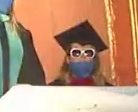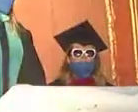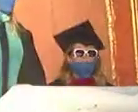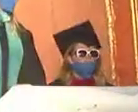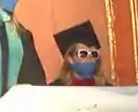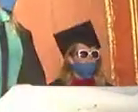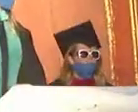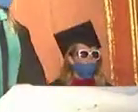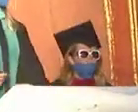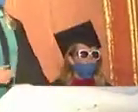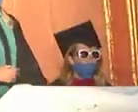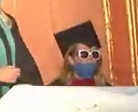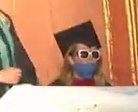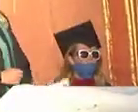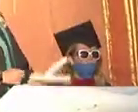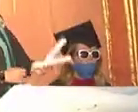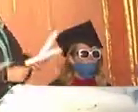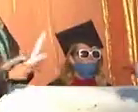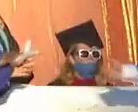Peter Nagy.